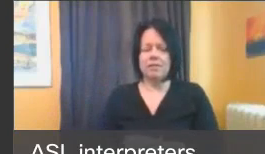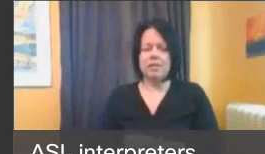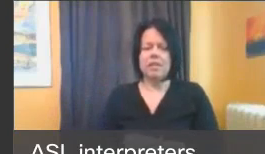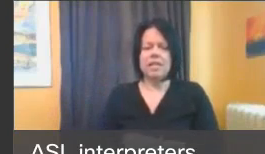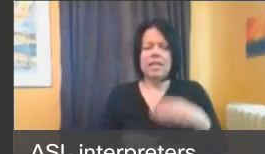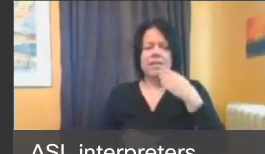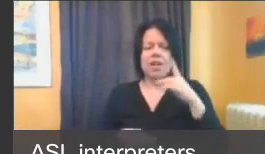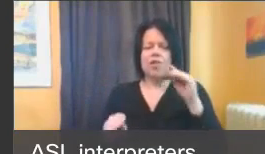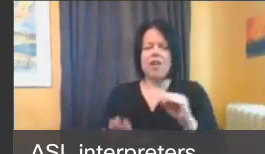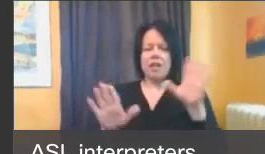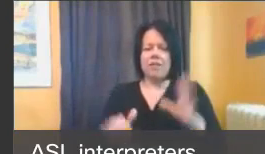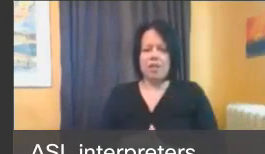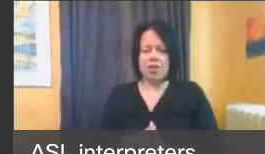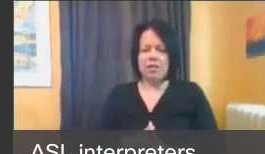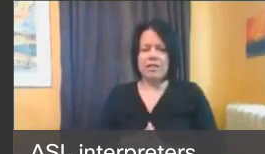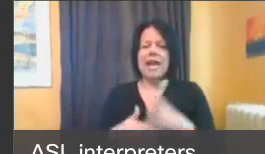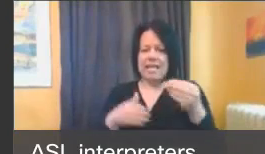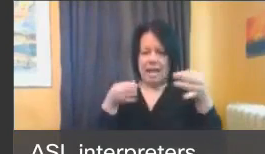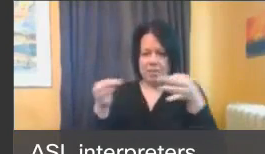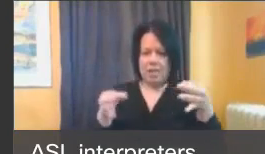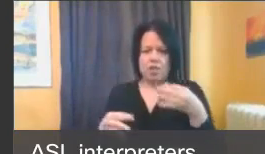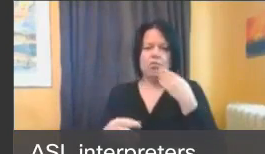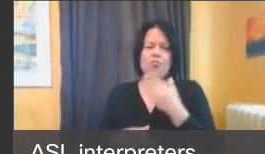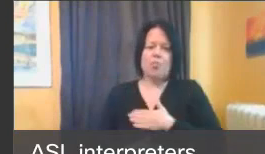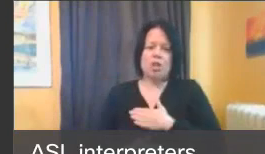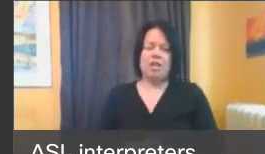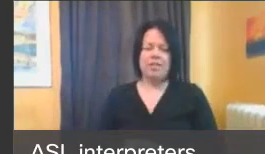the clarification and explanation. Really appreciate it.